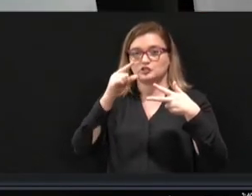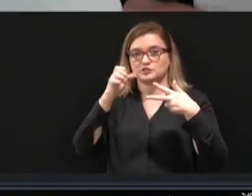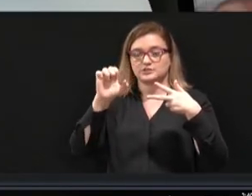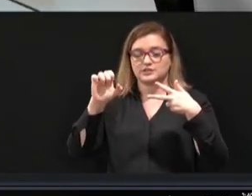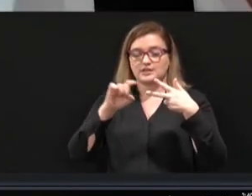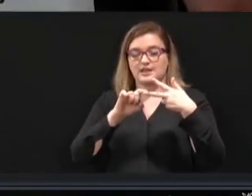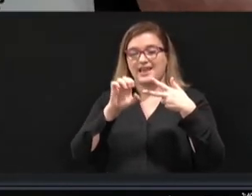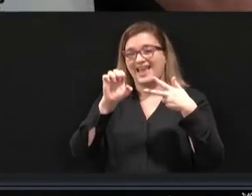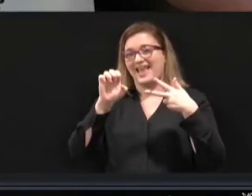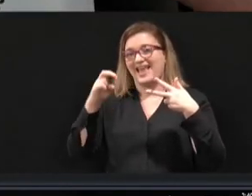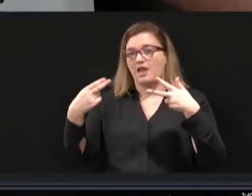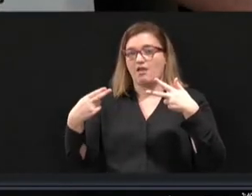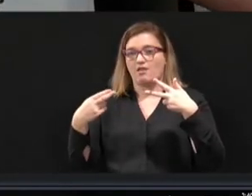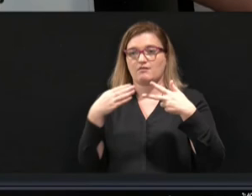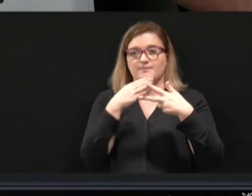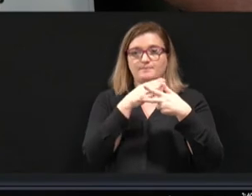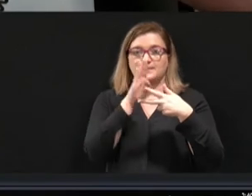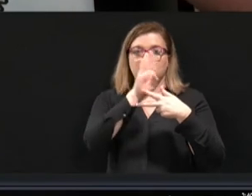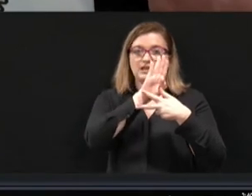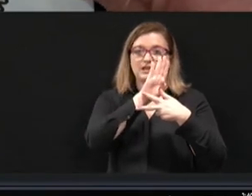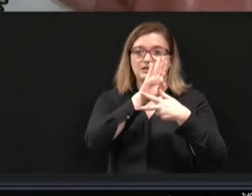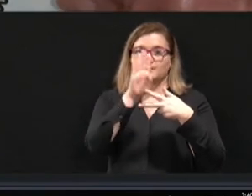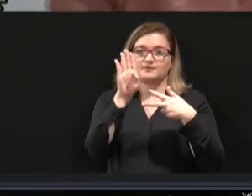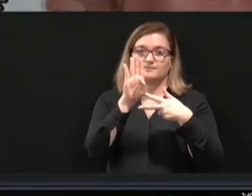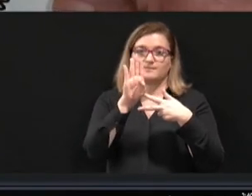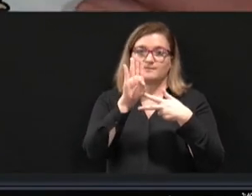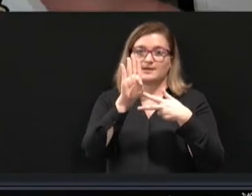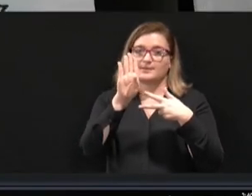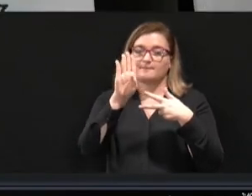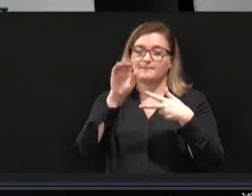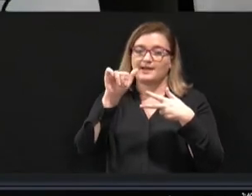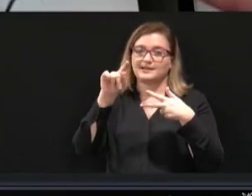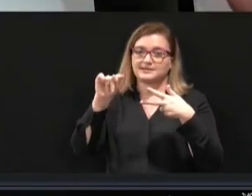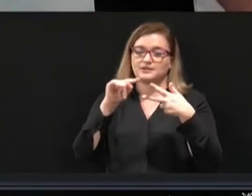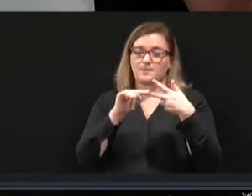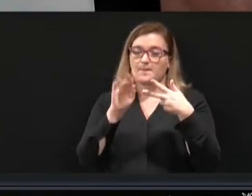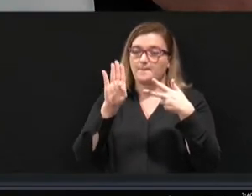edge, f, B, bat,